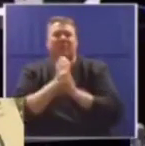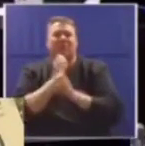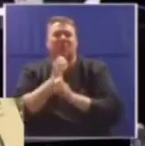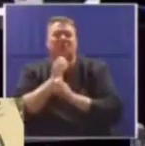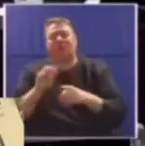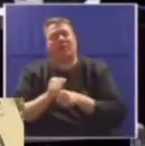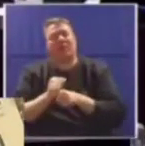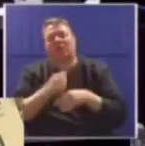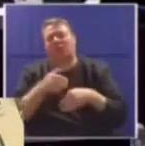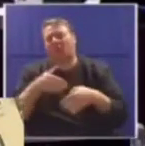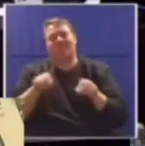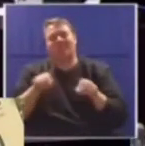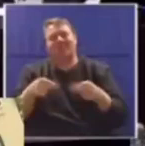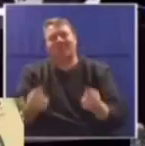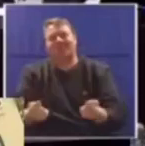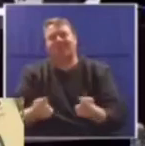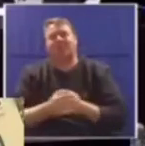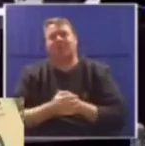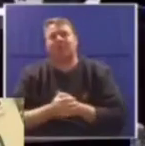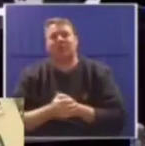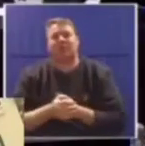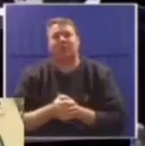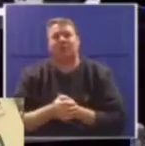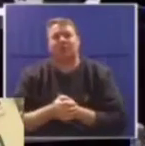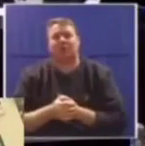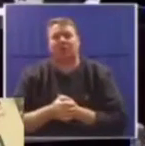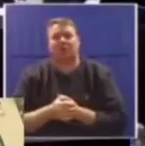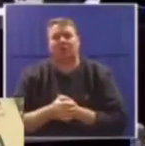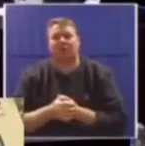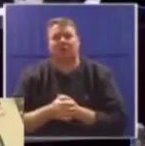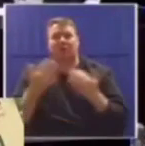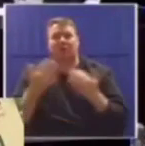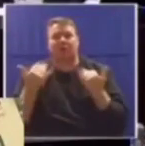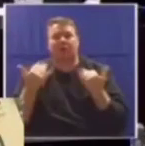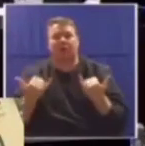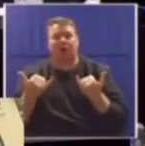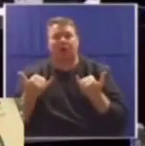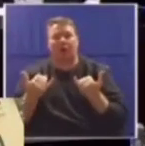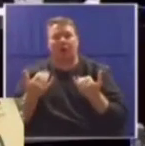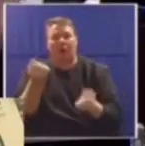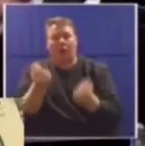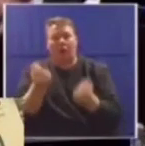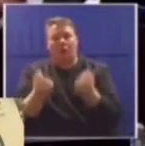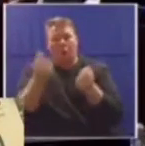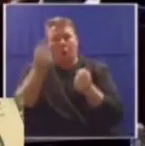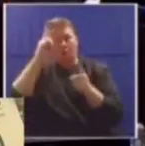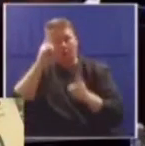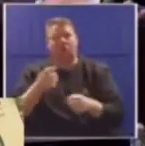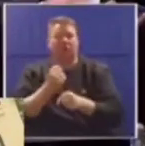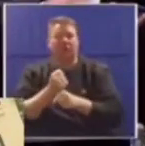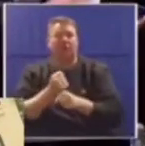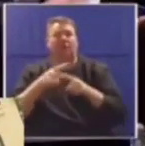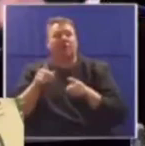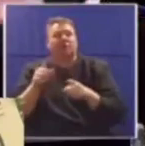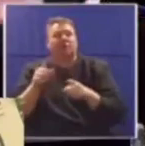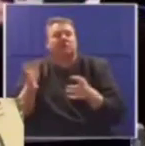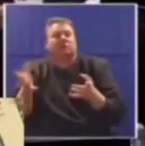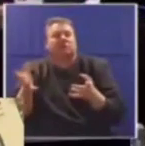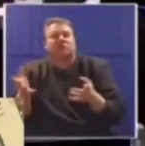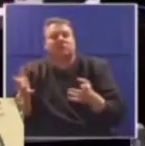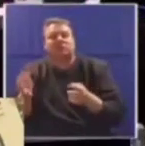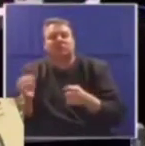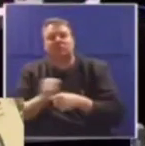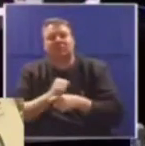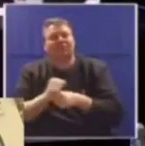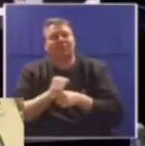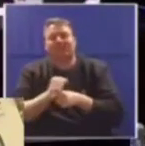do. So now we are faced with a court judgment and the impracticality of it all. So the process of